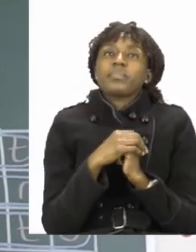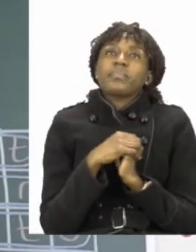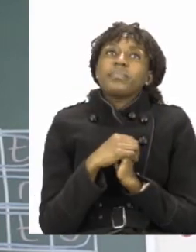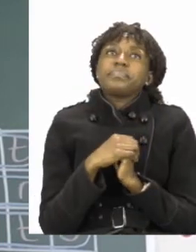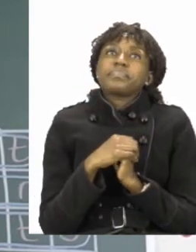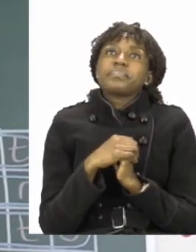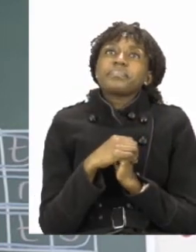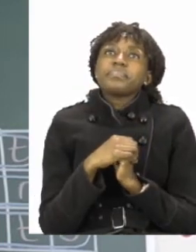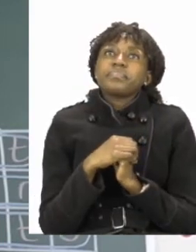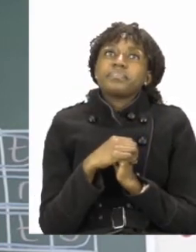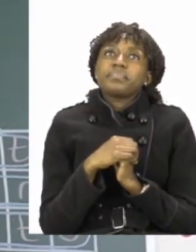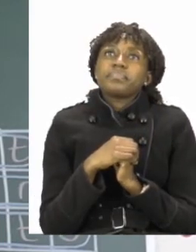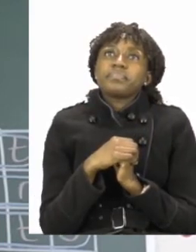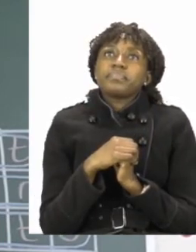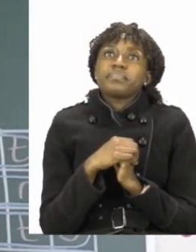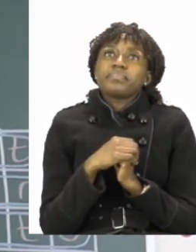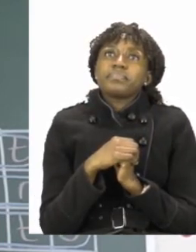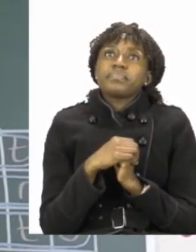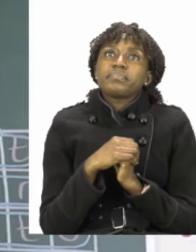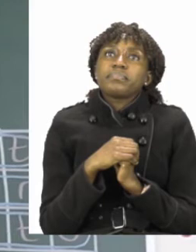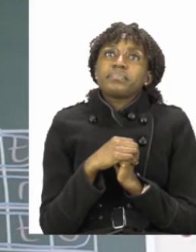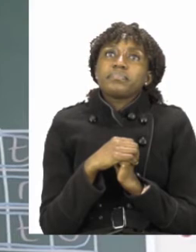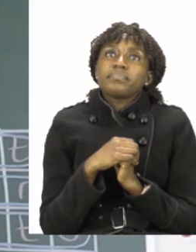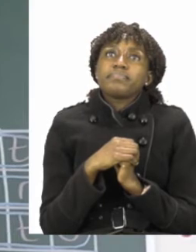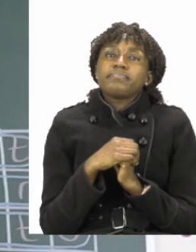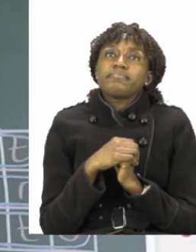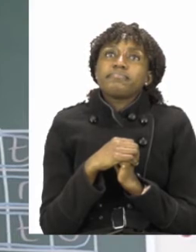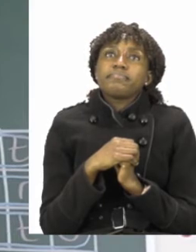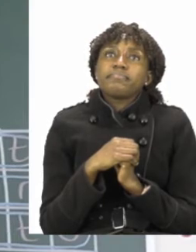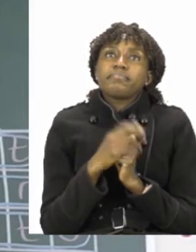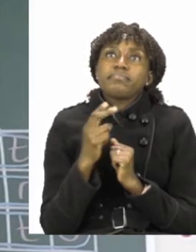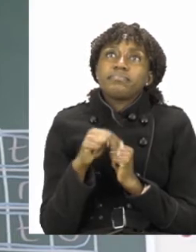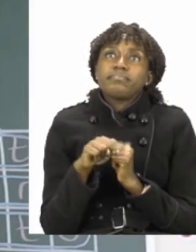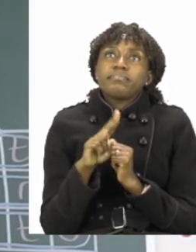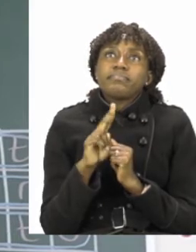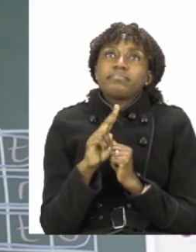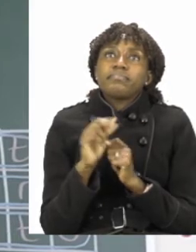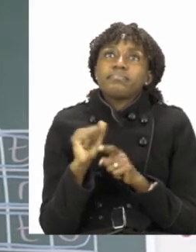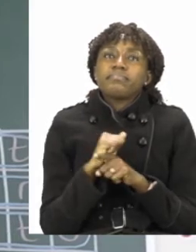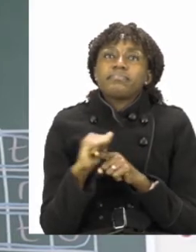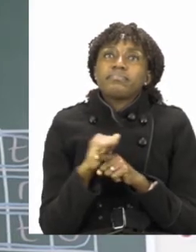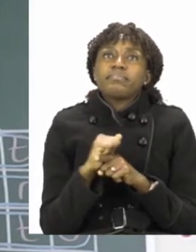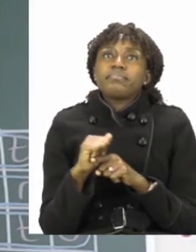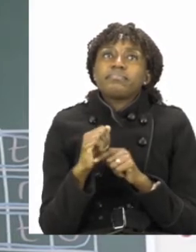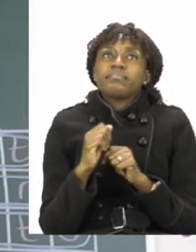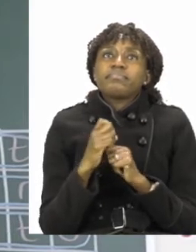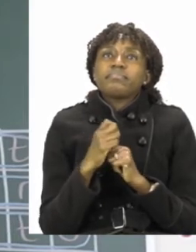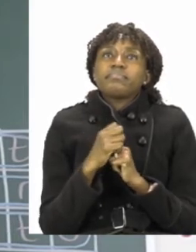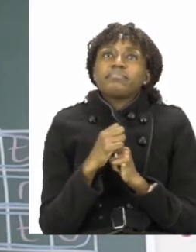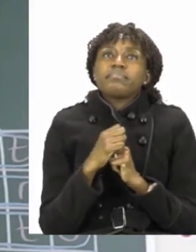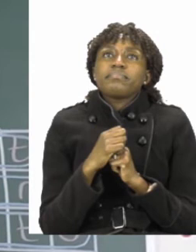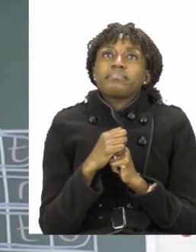there, so please make sure you don't forget it. The next letter, we go round, going